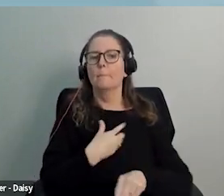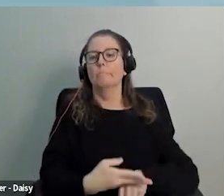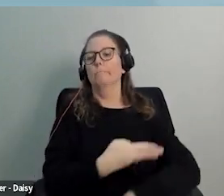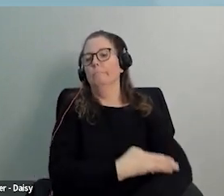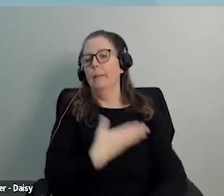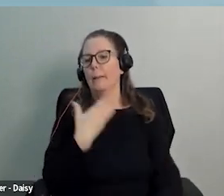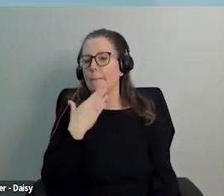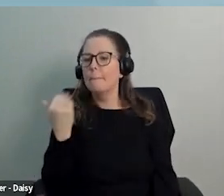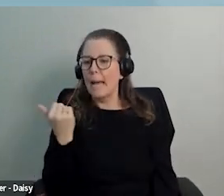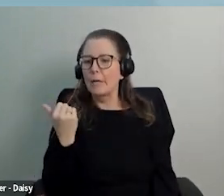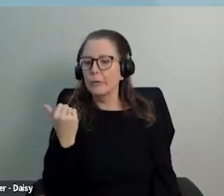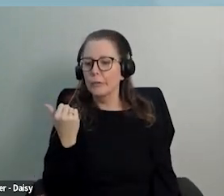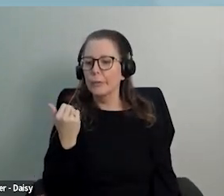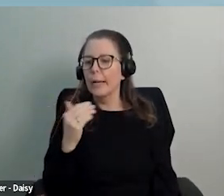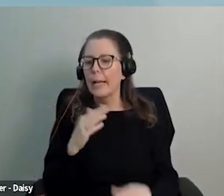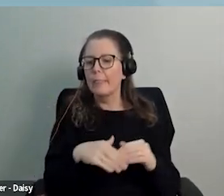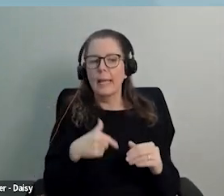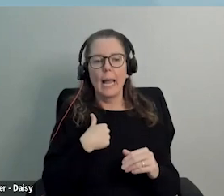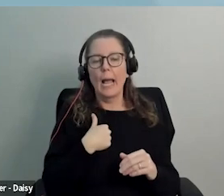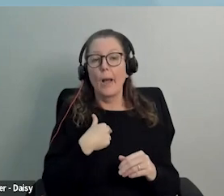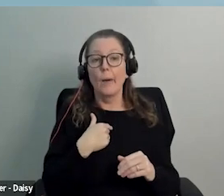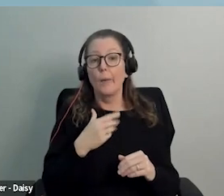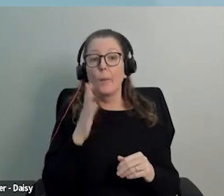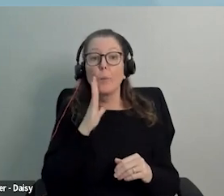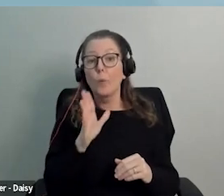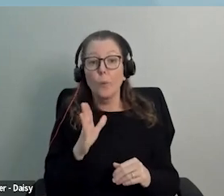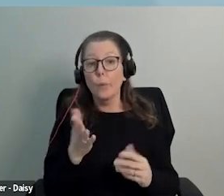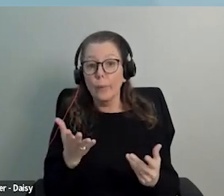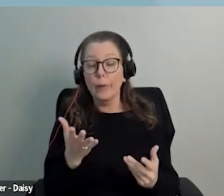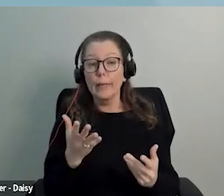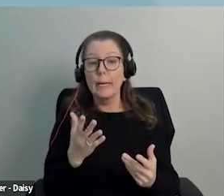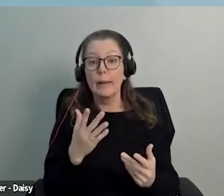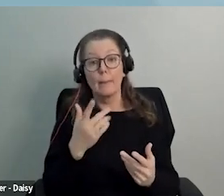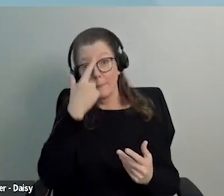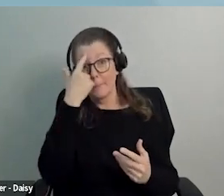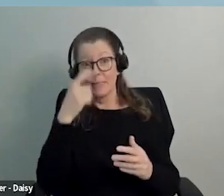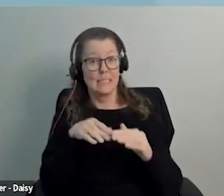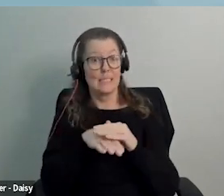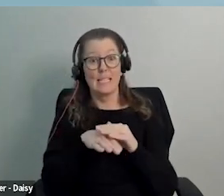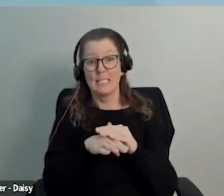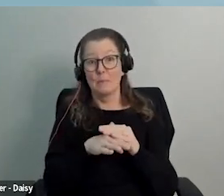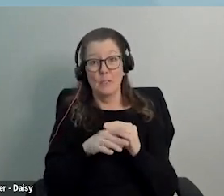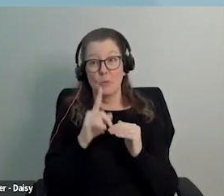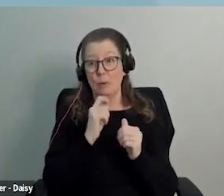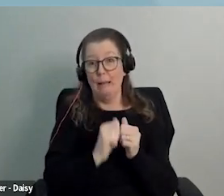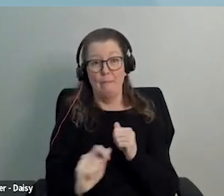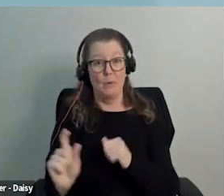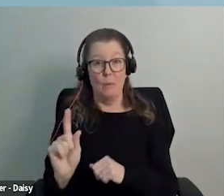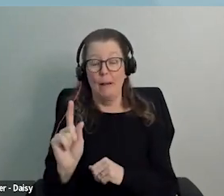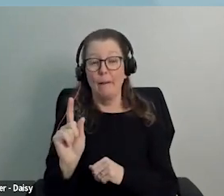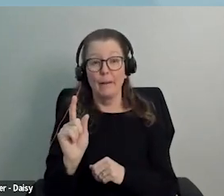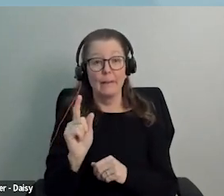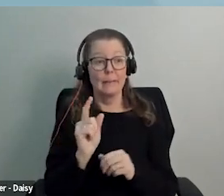be. So I think that that's incredible advice, especially for accessibility, because it's everywhere, whether it's physical accessibility or